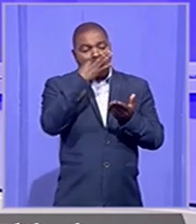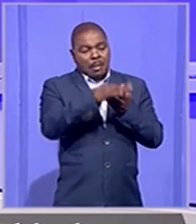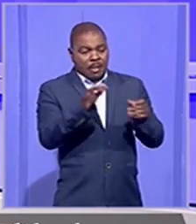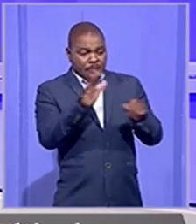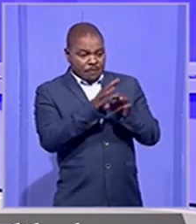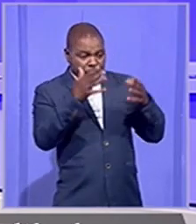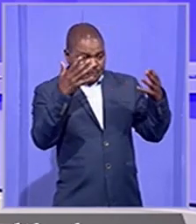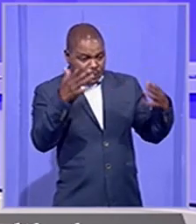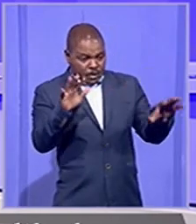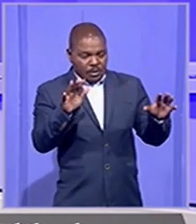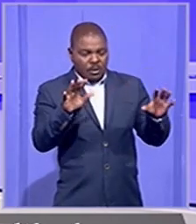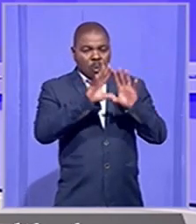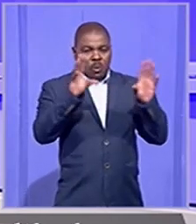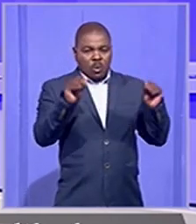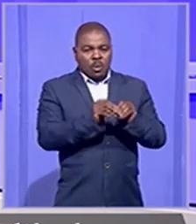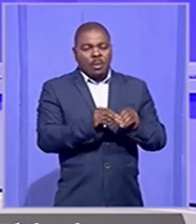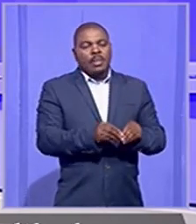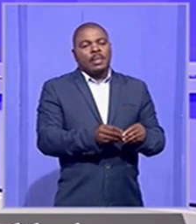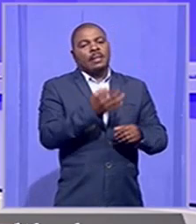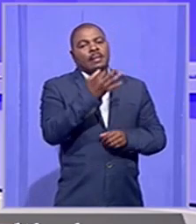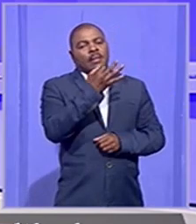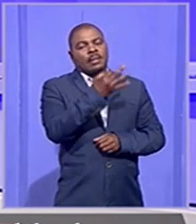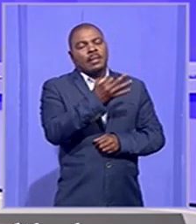feletseng di ka nna dikete di le